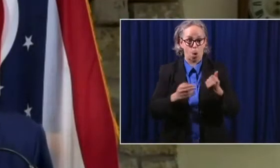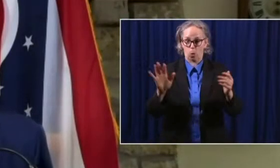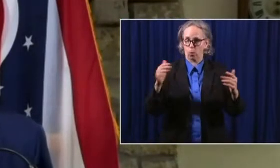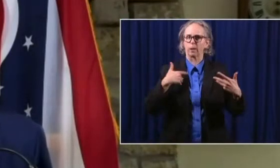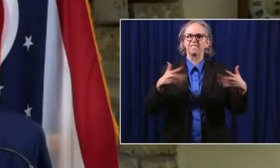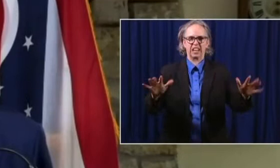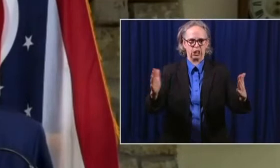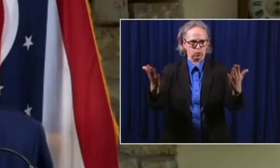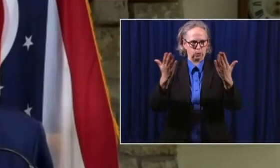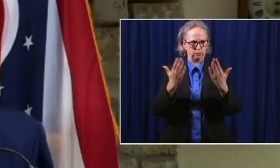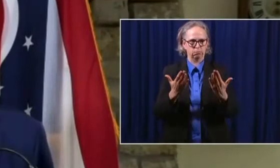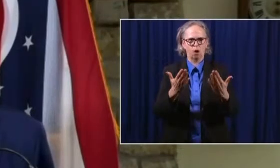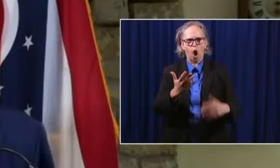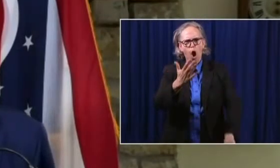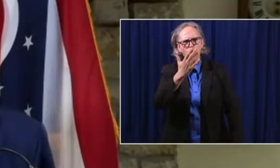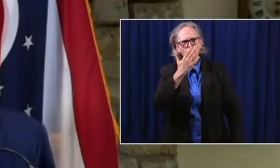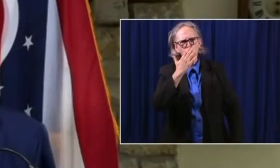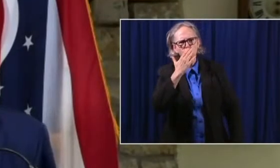good plans,